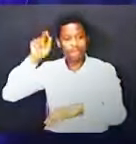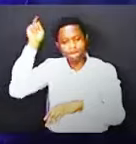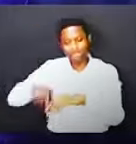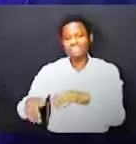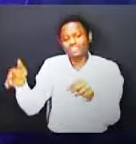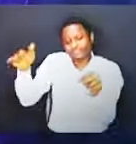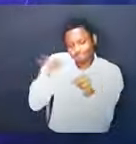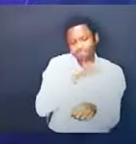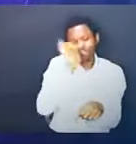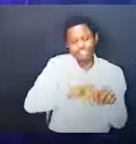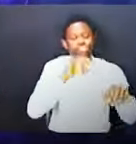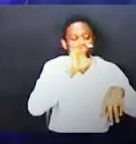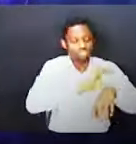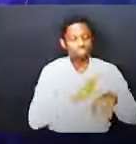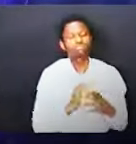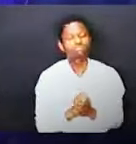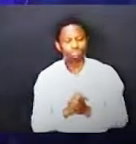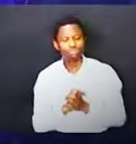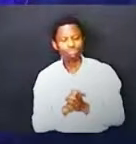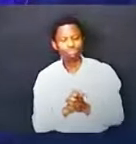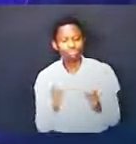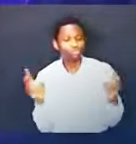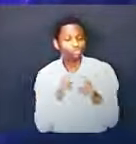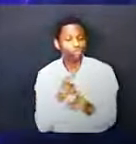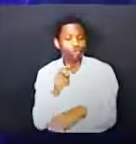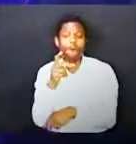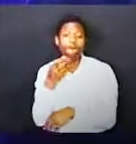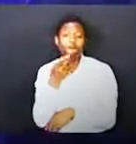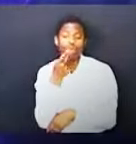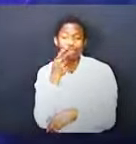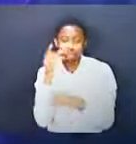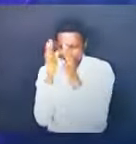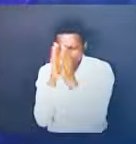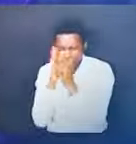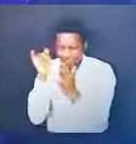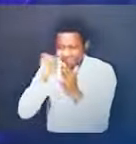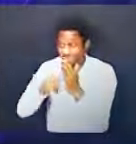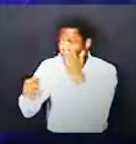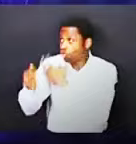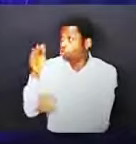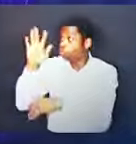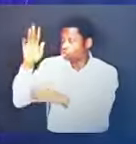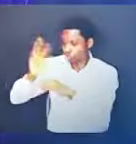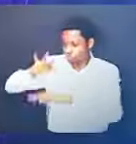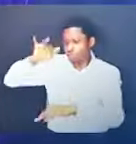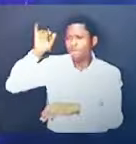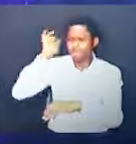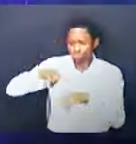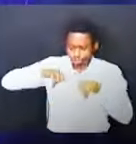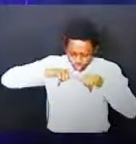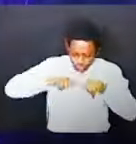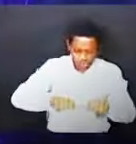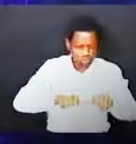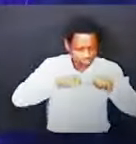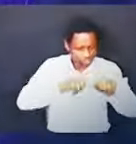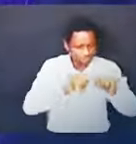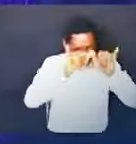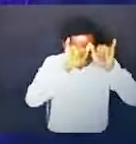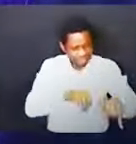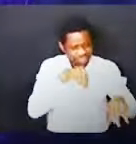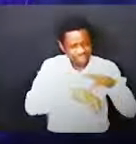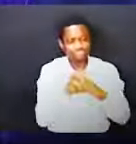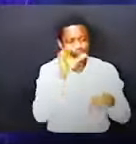filling. So Paul is praying that the glory of God will continually be in his house. From generation to